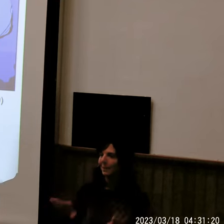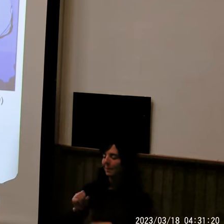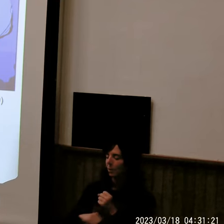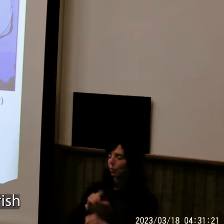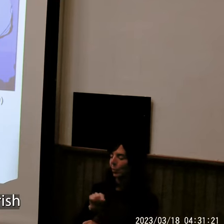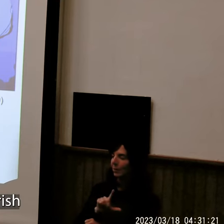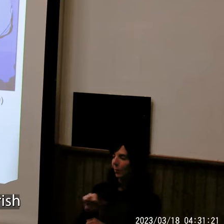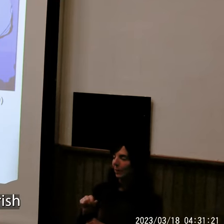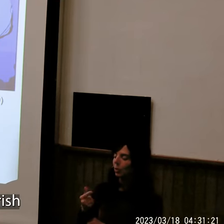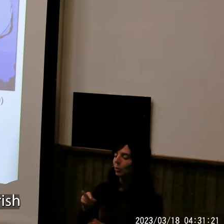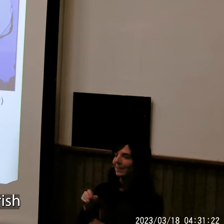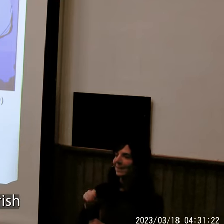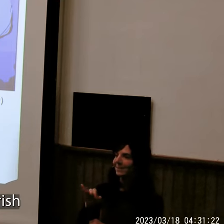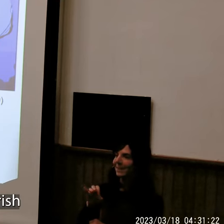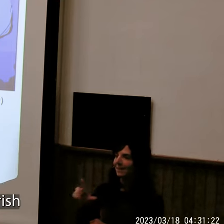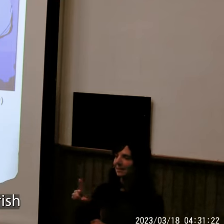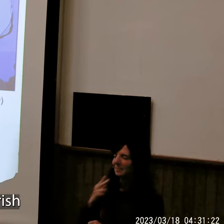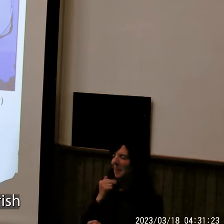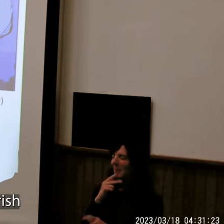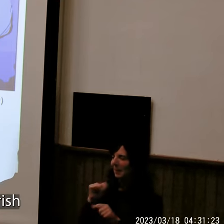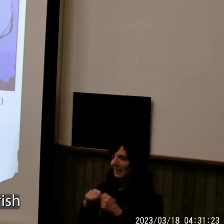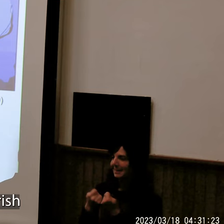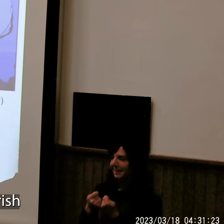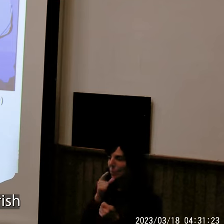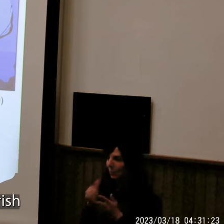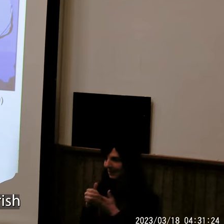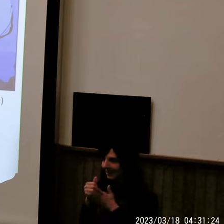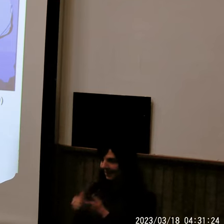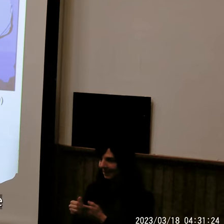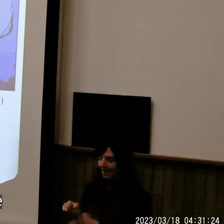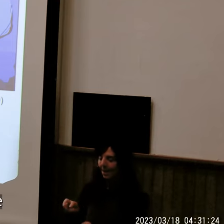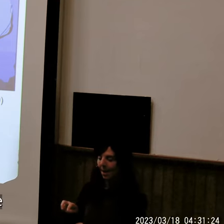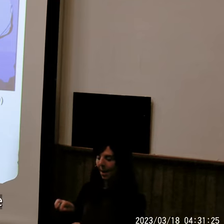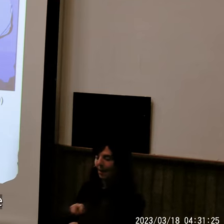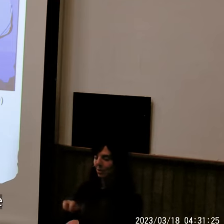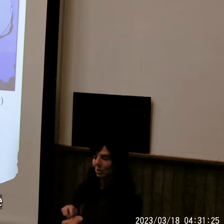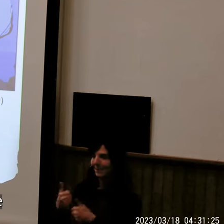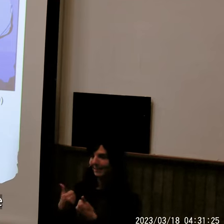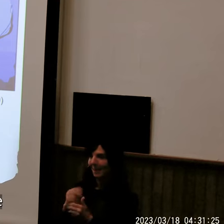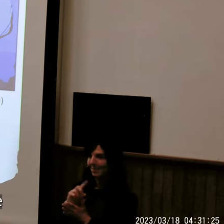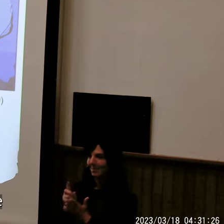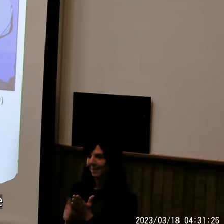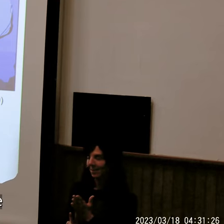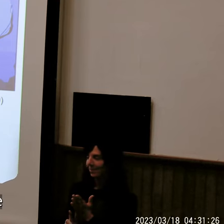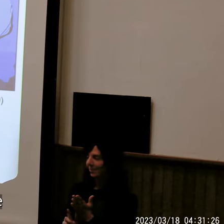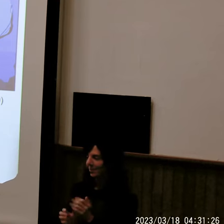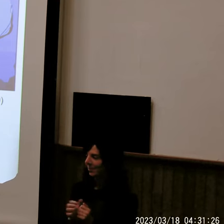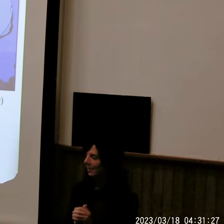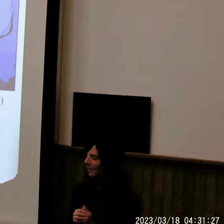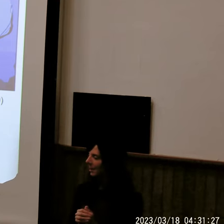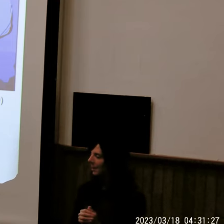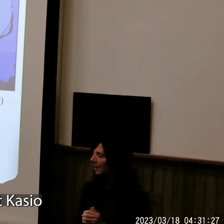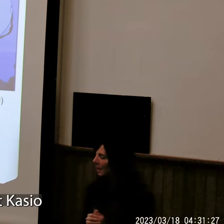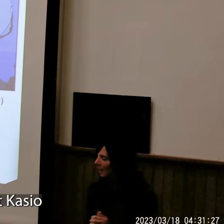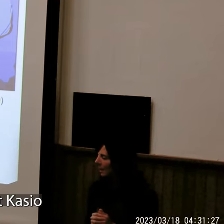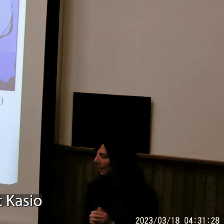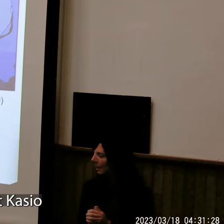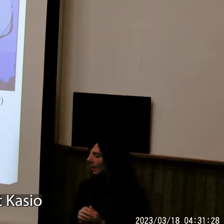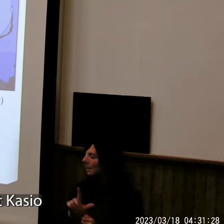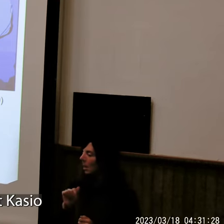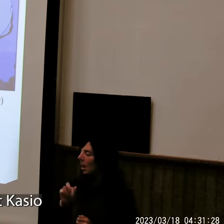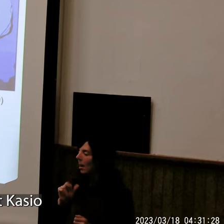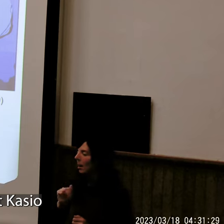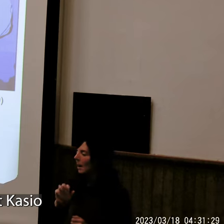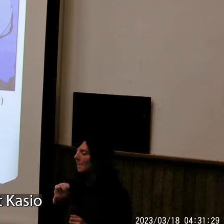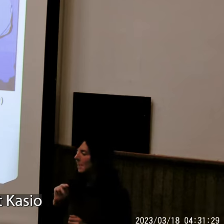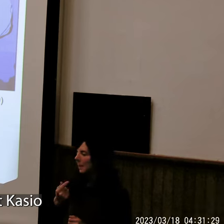by Dreamfield, which is a small team led by the Irish game designer Lara McGee. So If